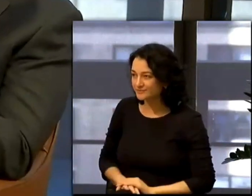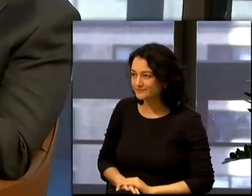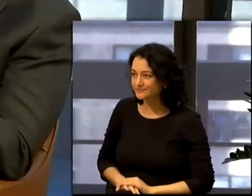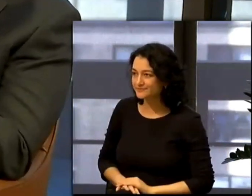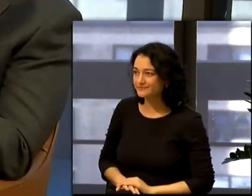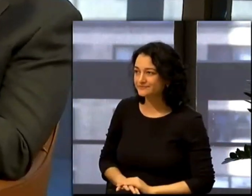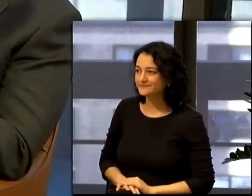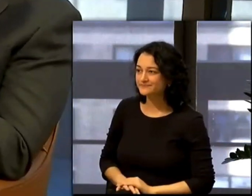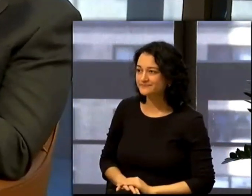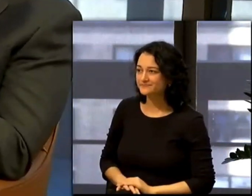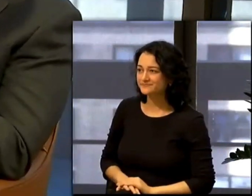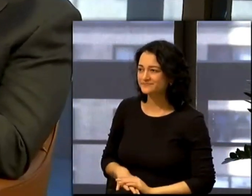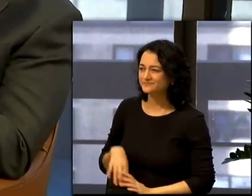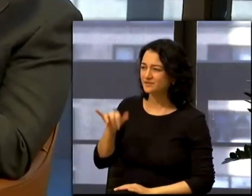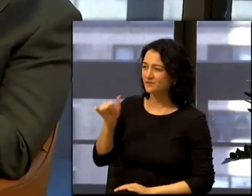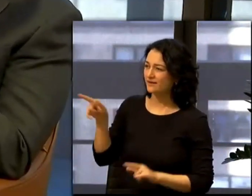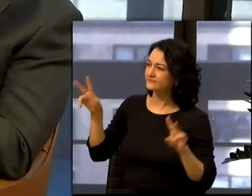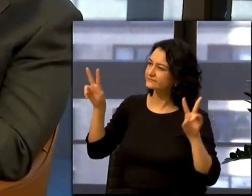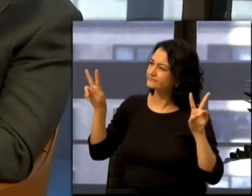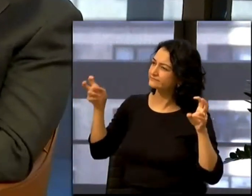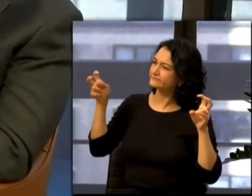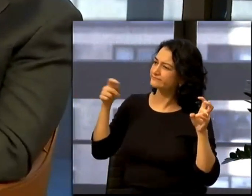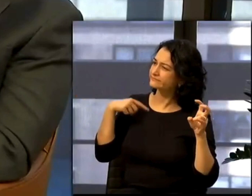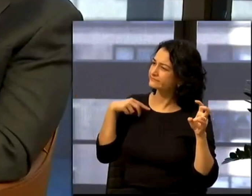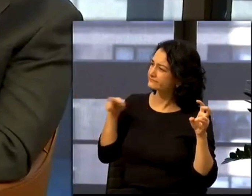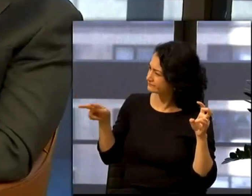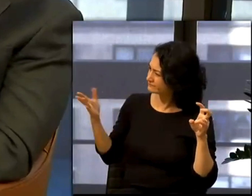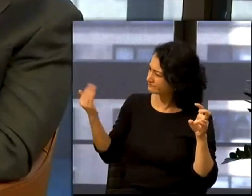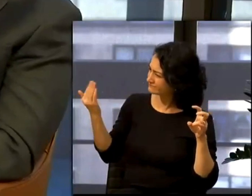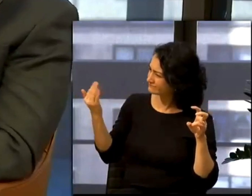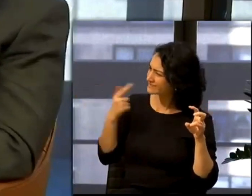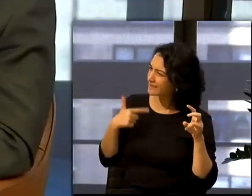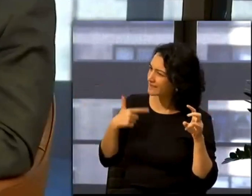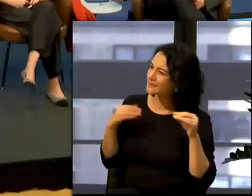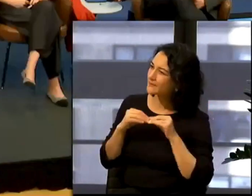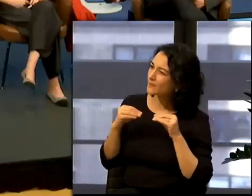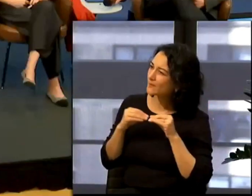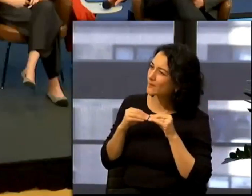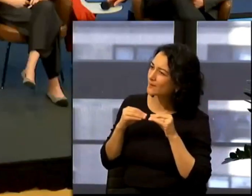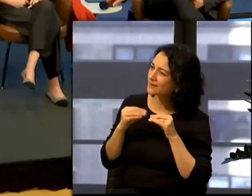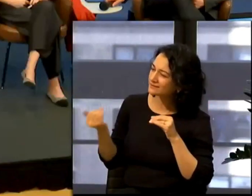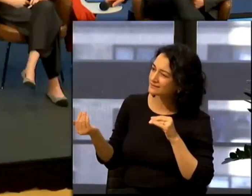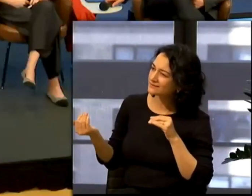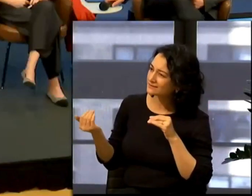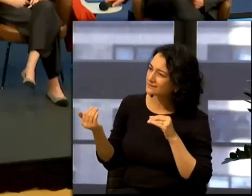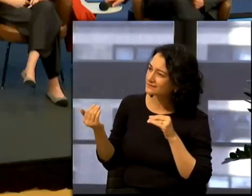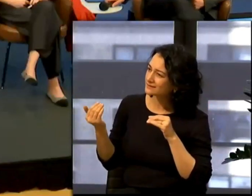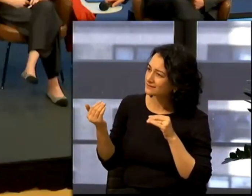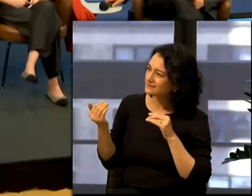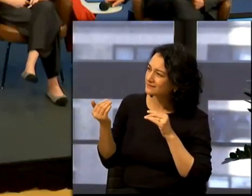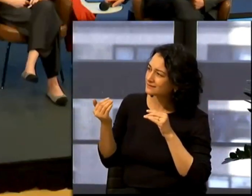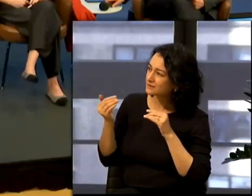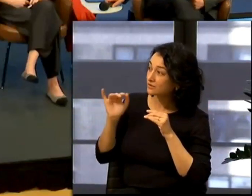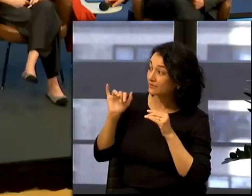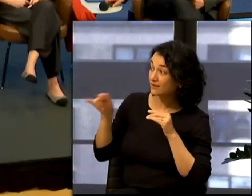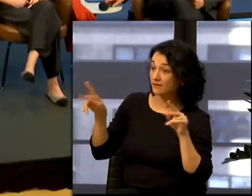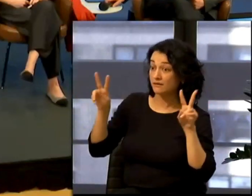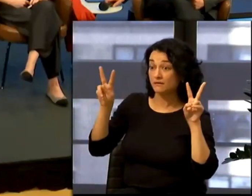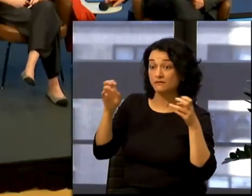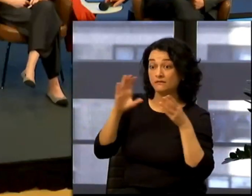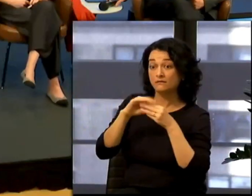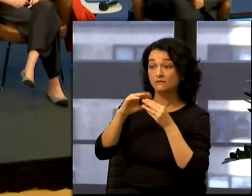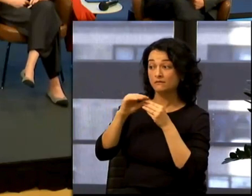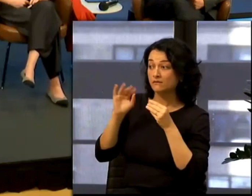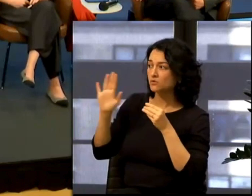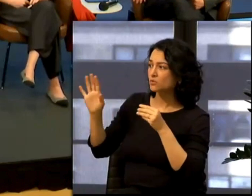you're describing playing out in your work at SAGE? So thank you for that wonderful preface. And a lot of what I'm going to